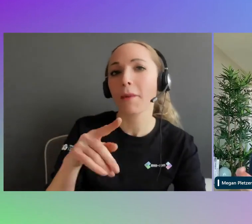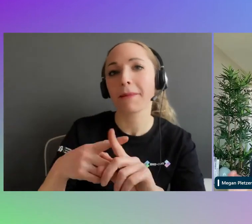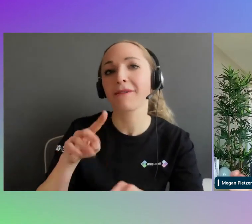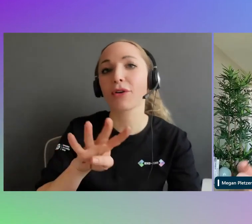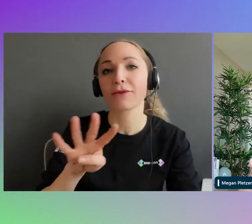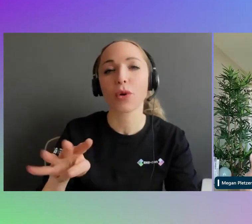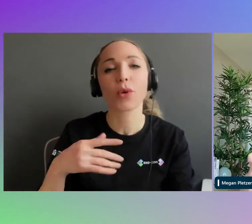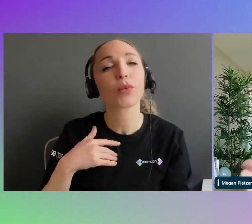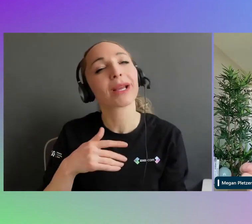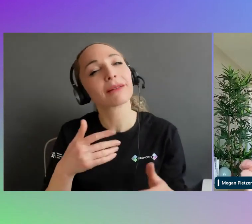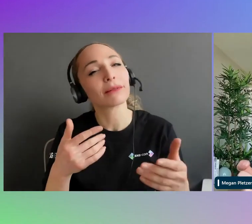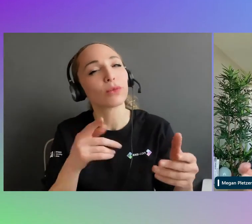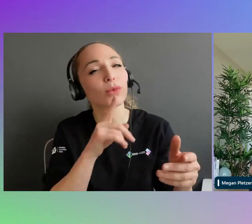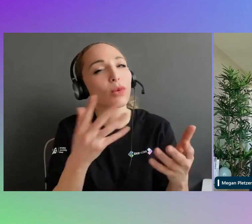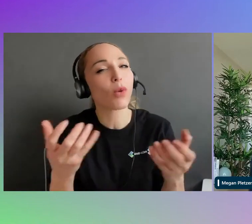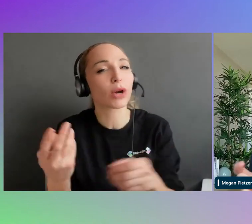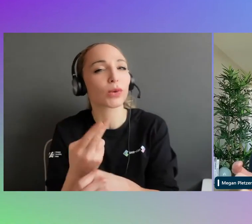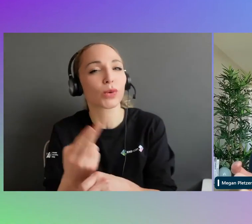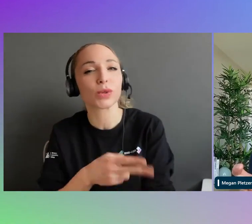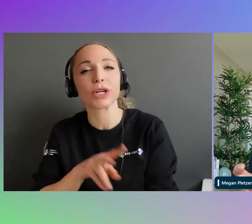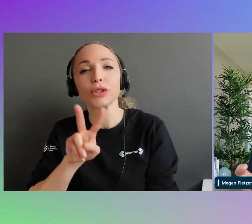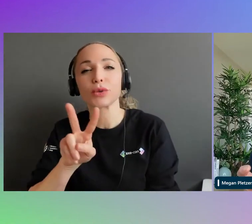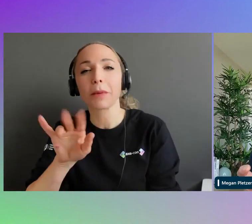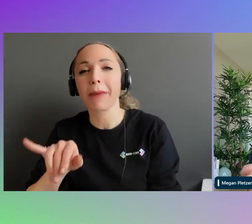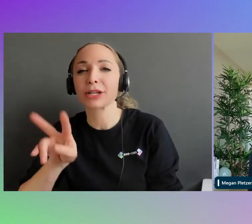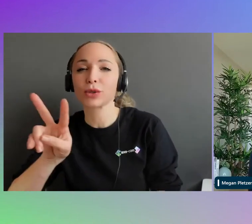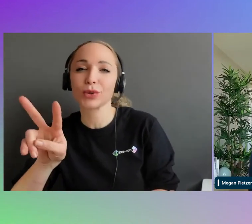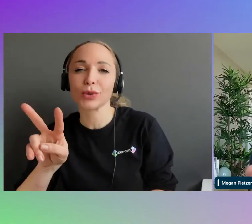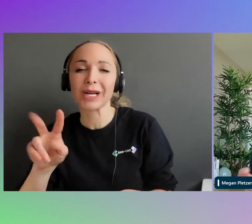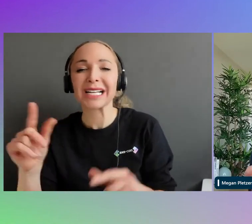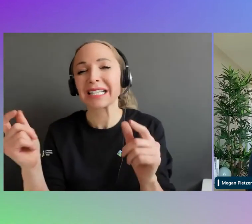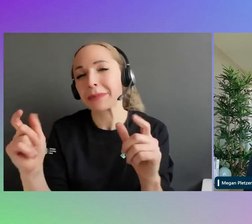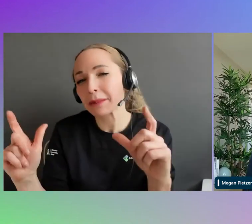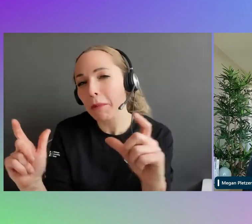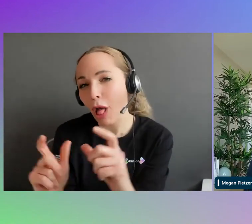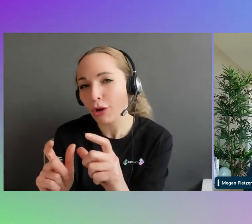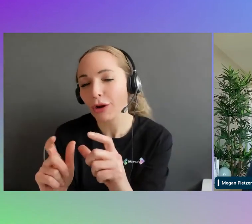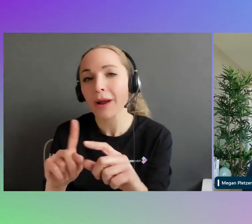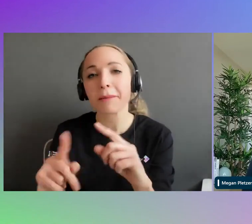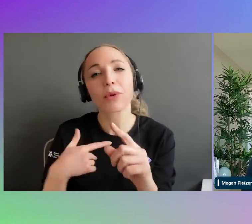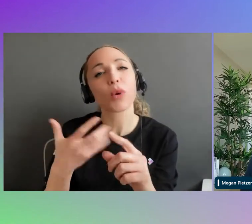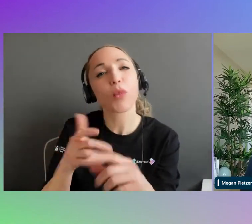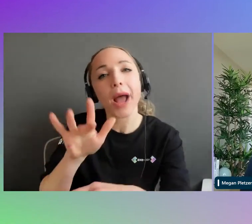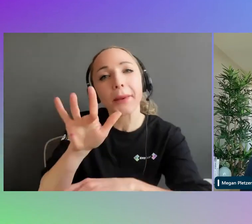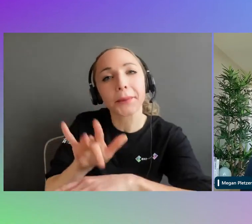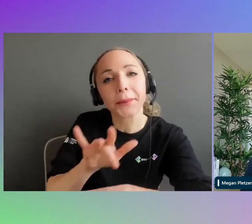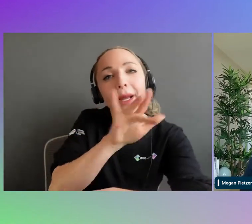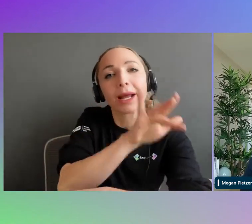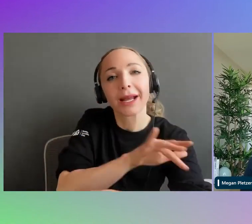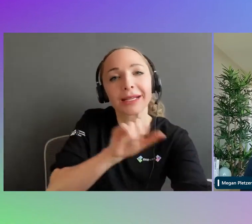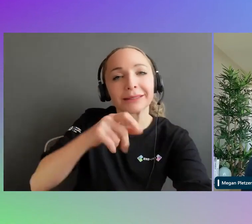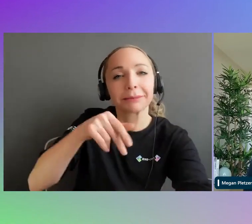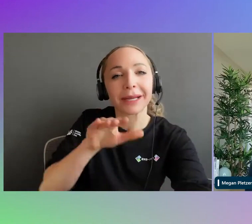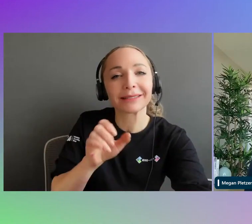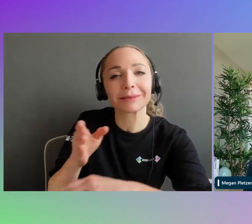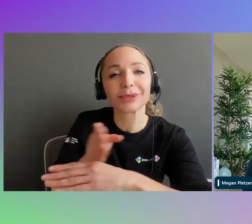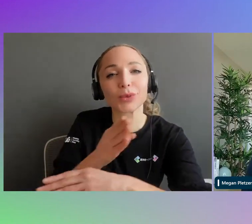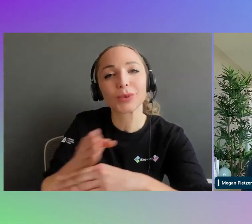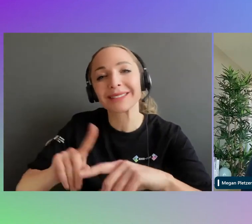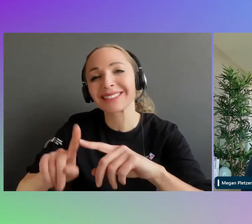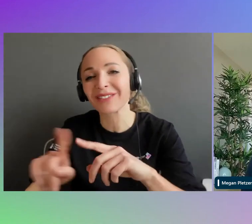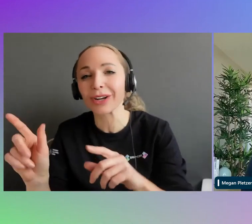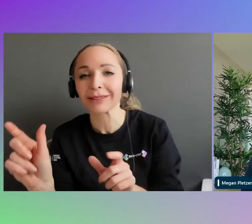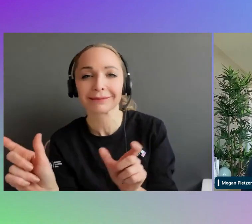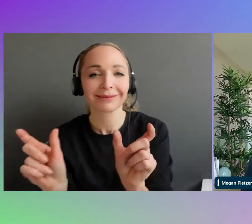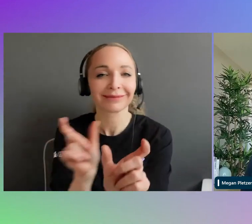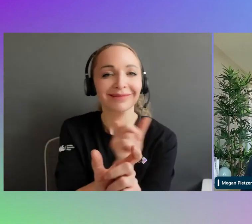it's a slightly smaller target size, but it's also ensuring that there's enough spacing between elements. So we did recently release that. That was experimental for a